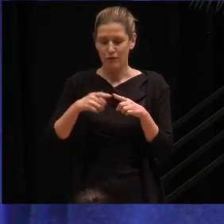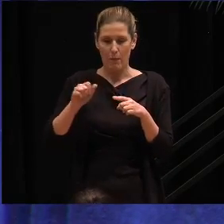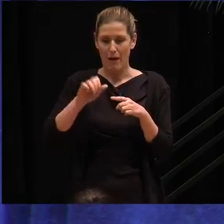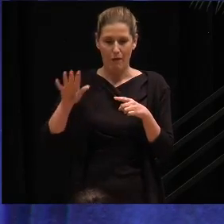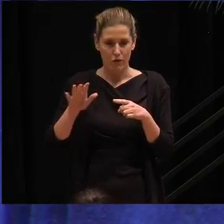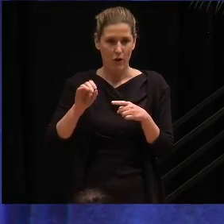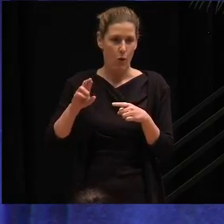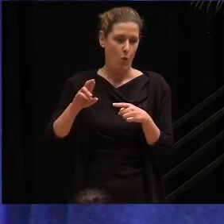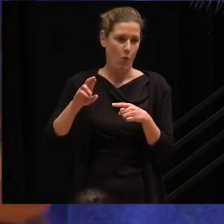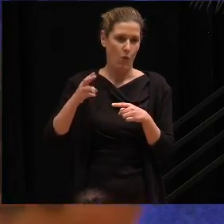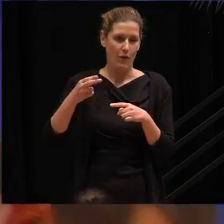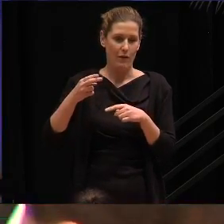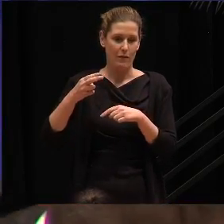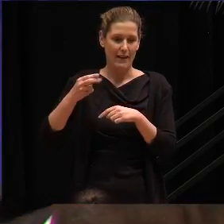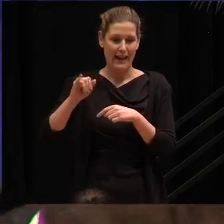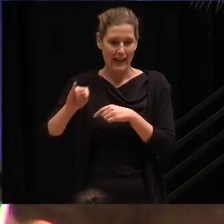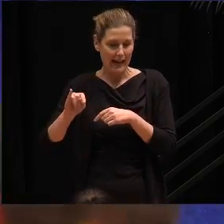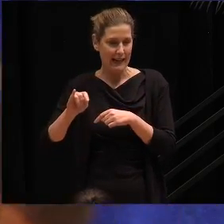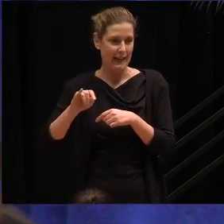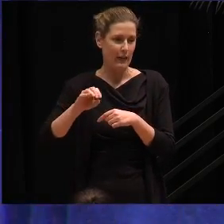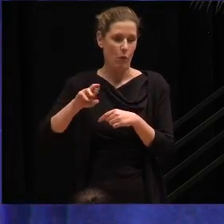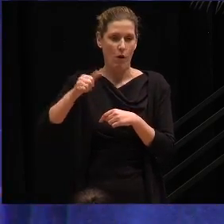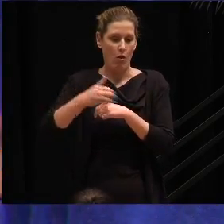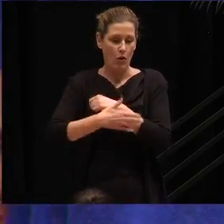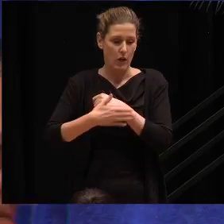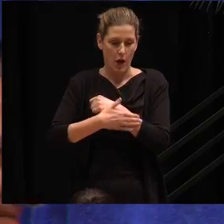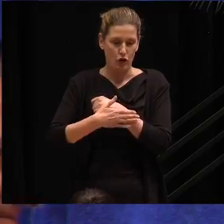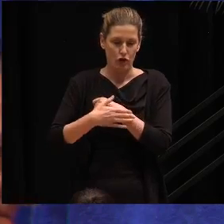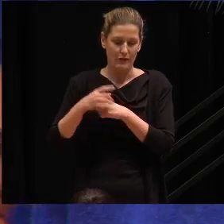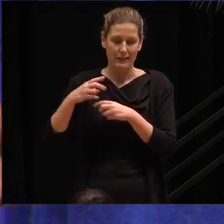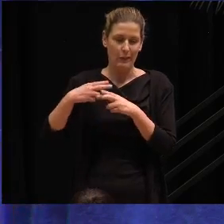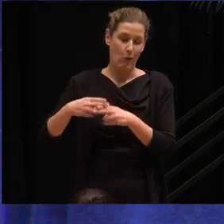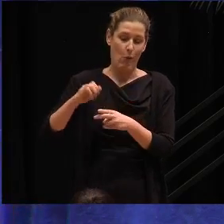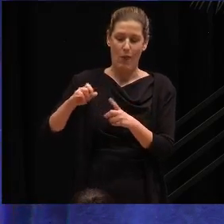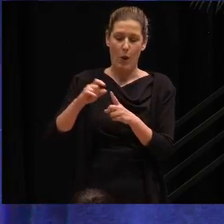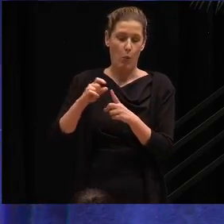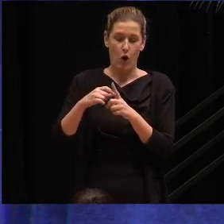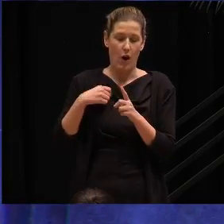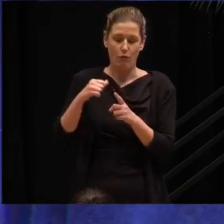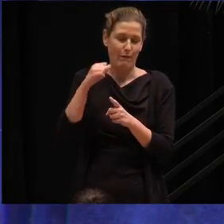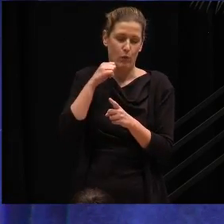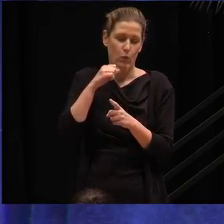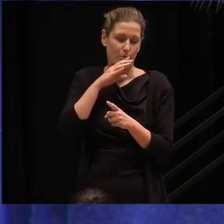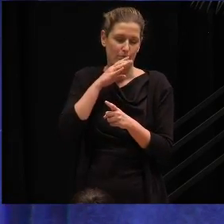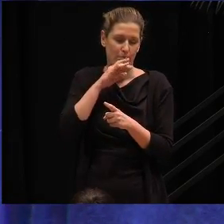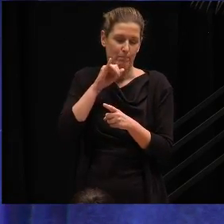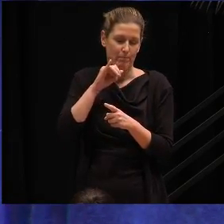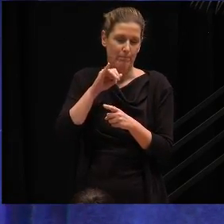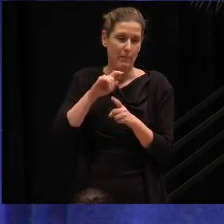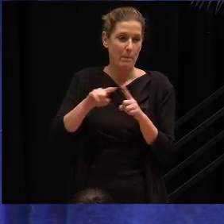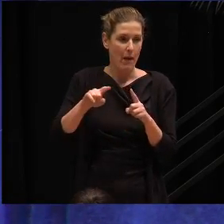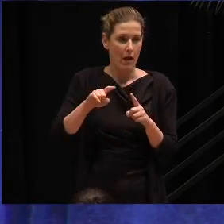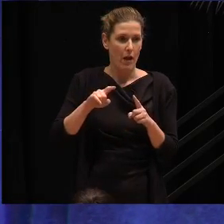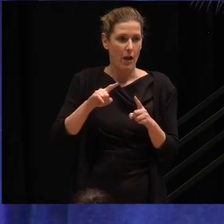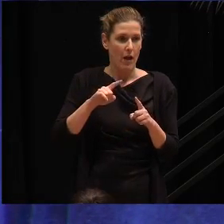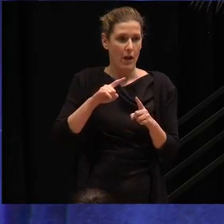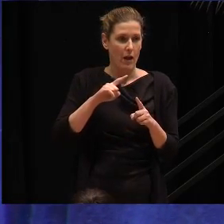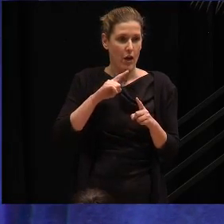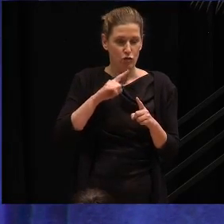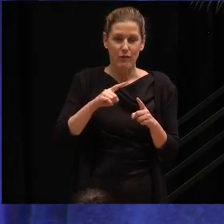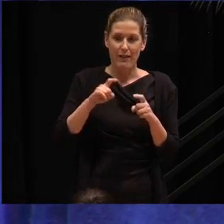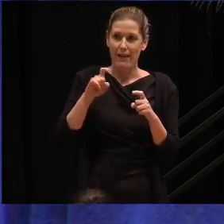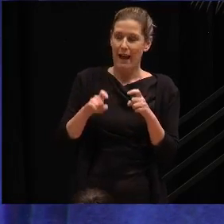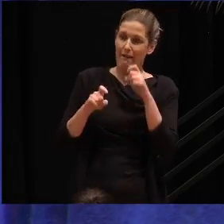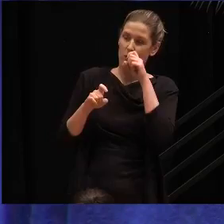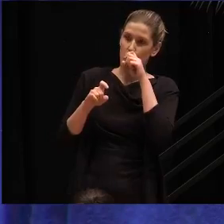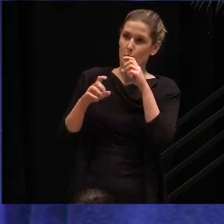Africa or from Haiti or from El Salvador, the word that you said that I won't say, it's really, really coming to terms